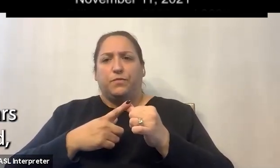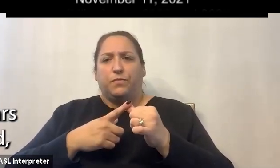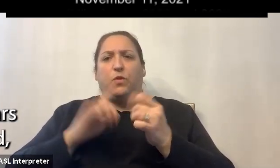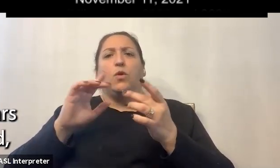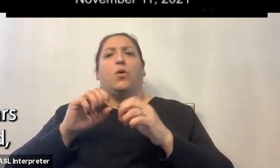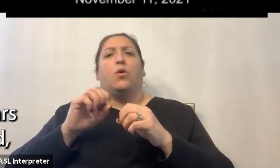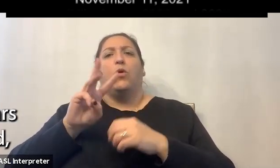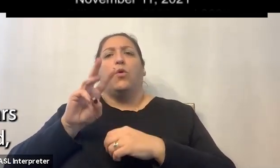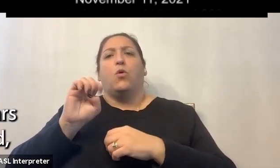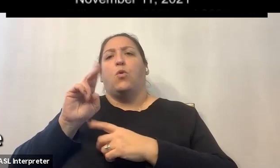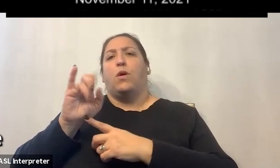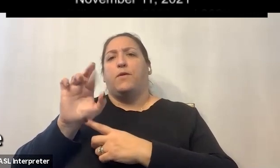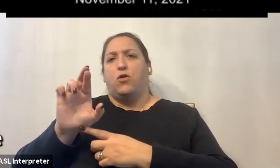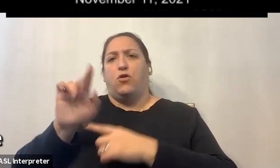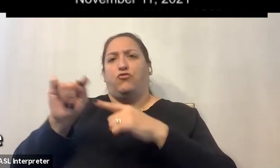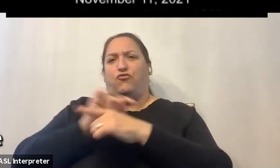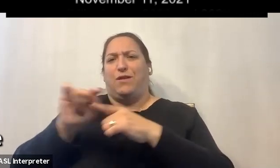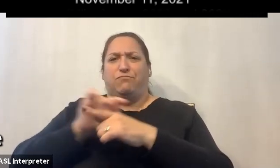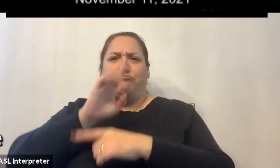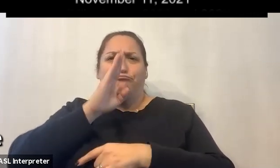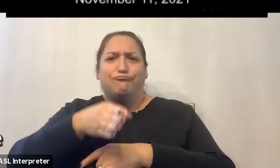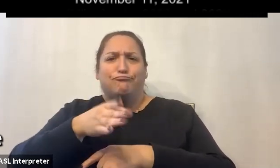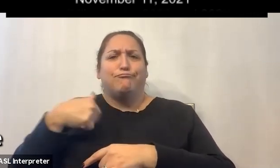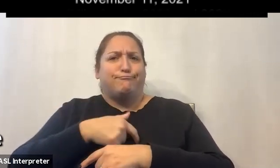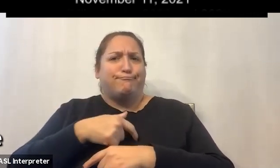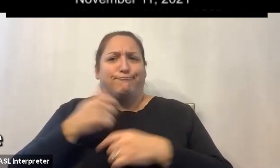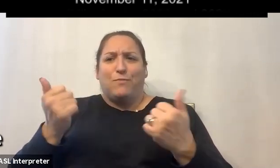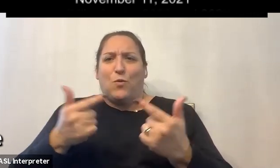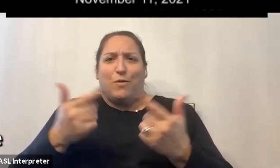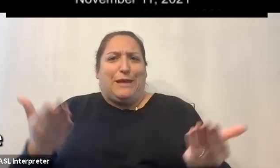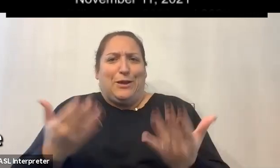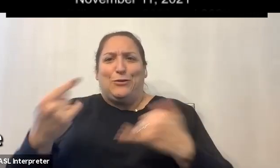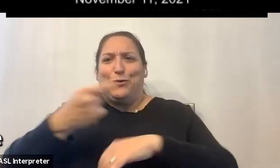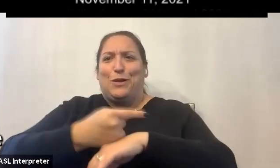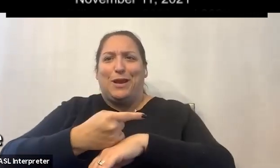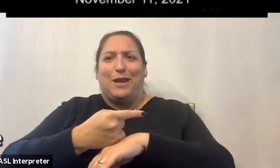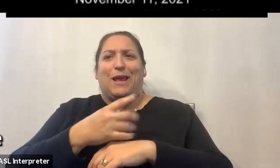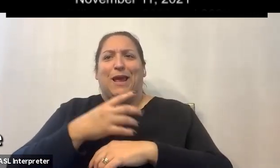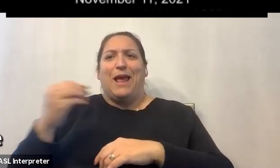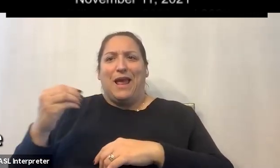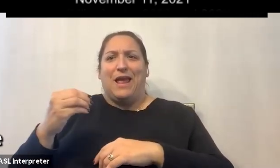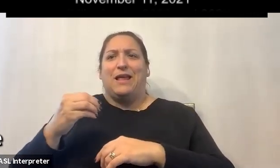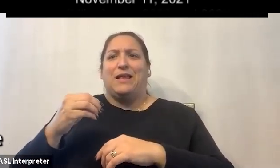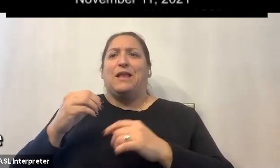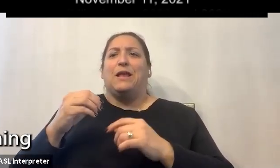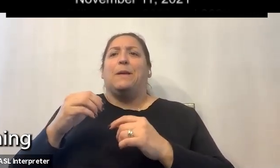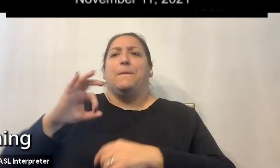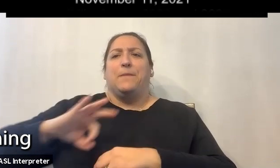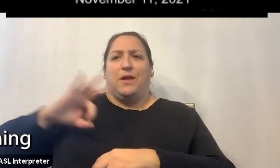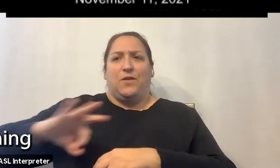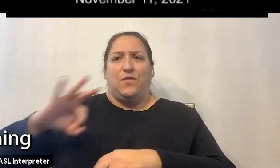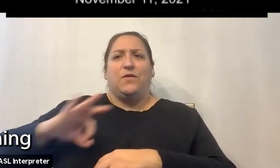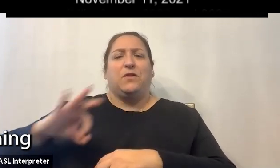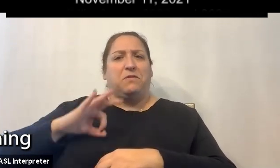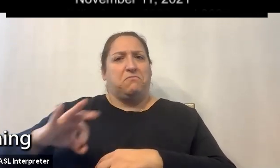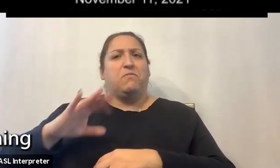training. Fairly straightforward, given that we are all here today and benefiting in one way, shape, or